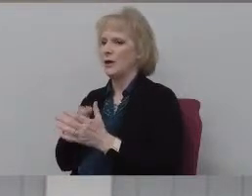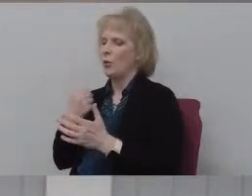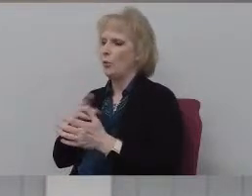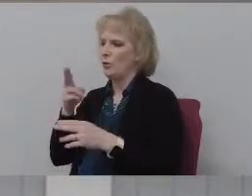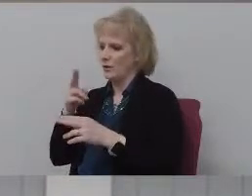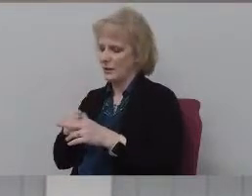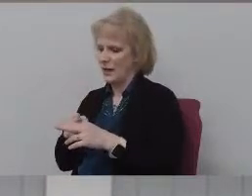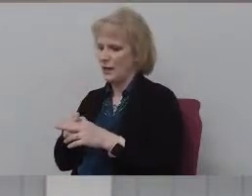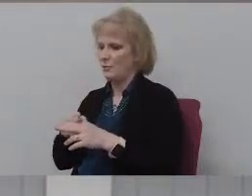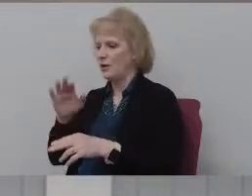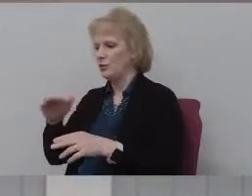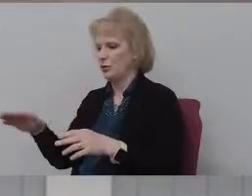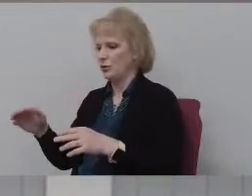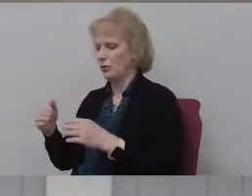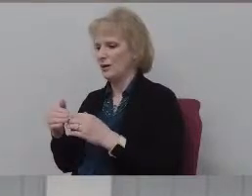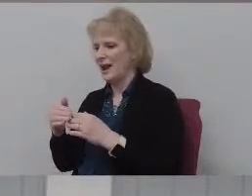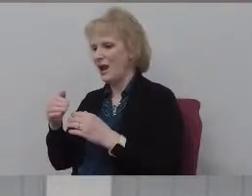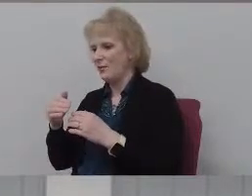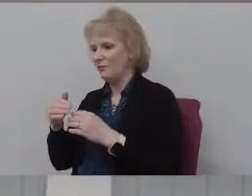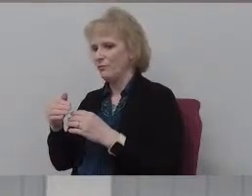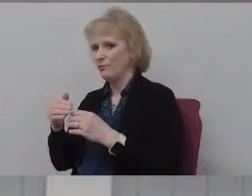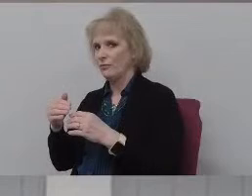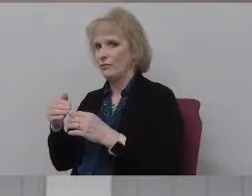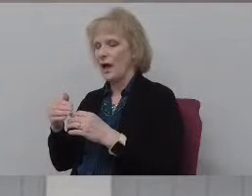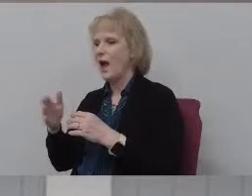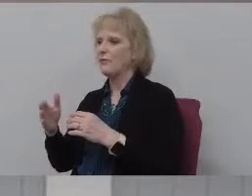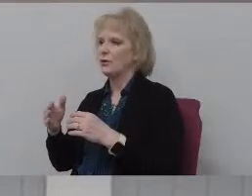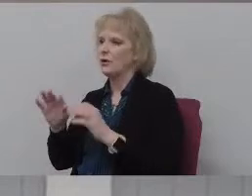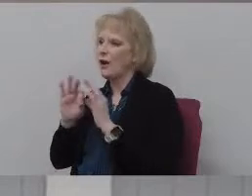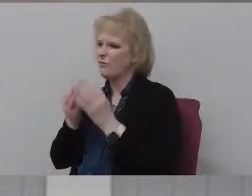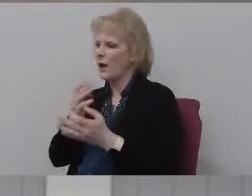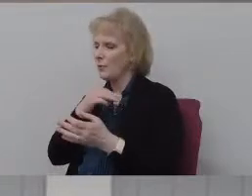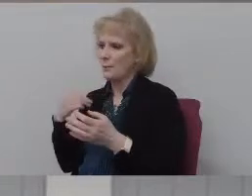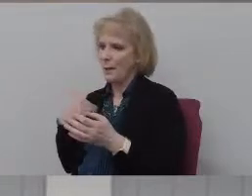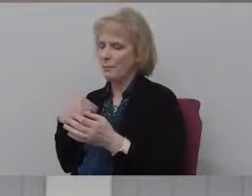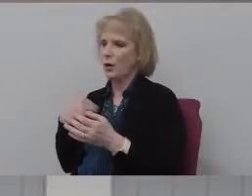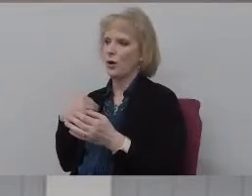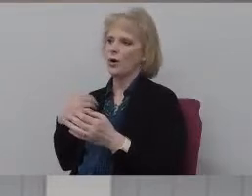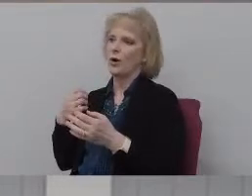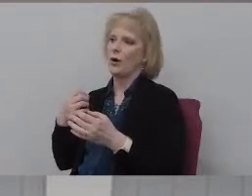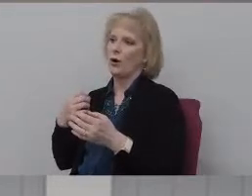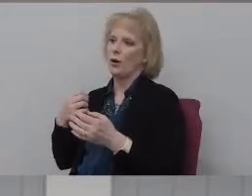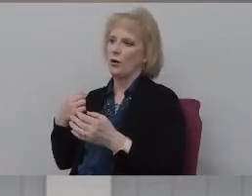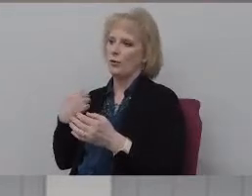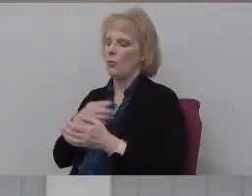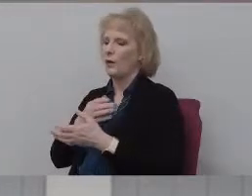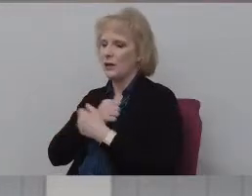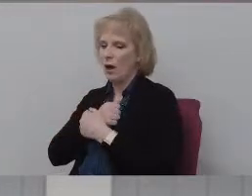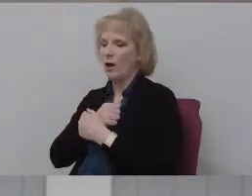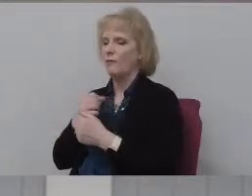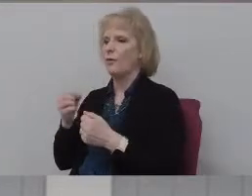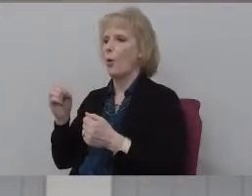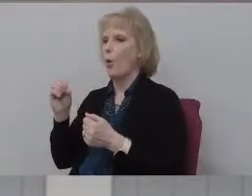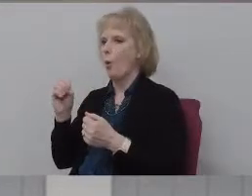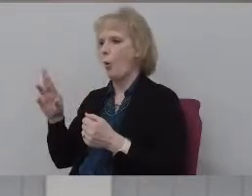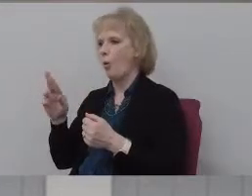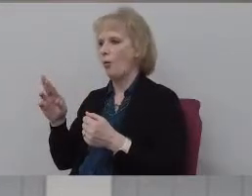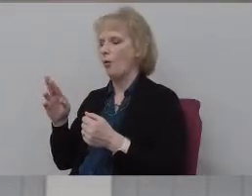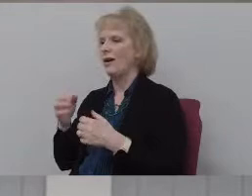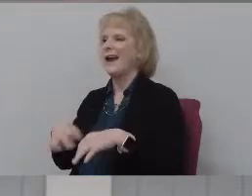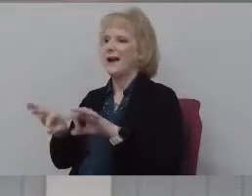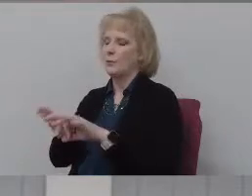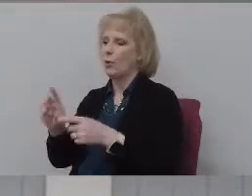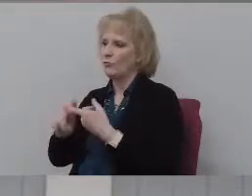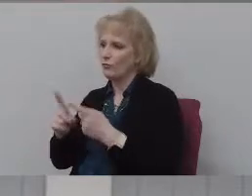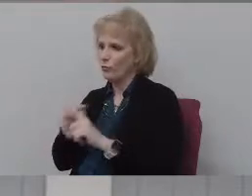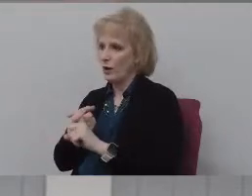our children after either a family member that we love a lot or maybe a friend, an important friend,